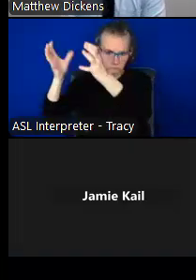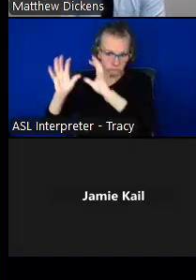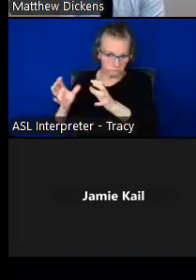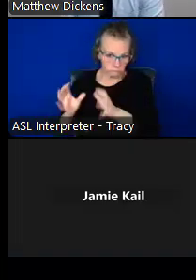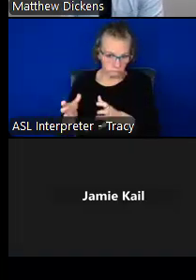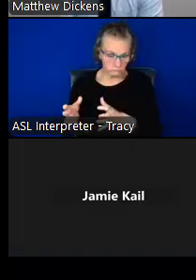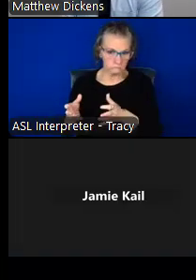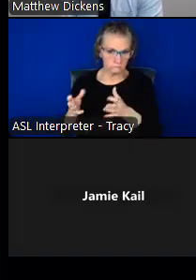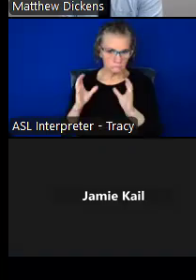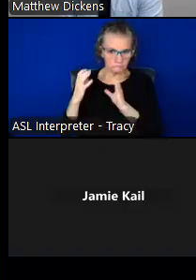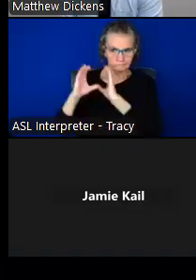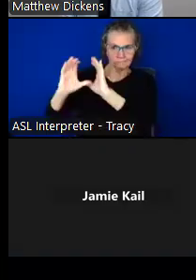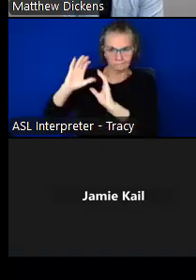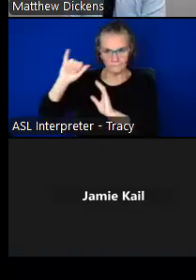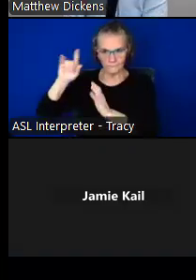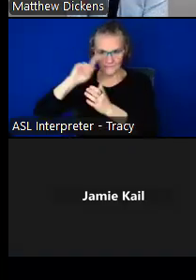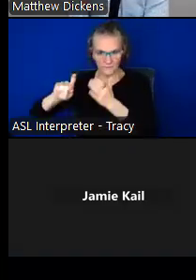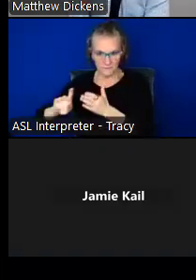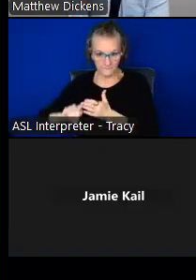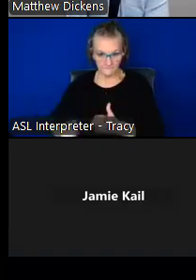to complete that investigation.